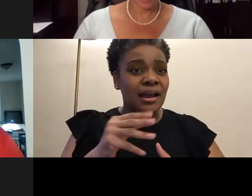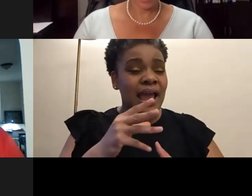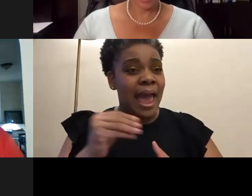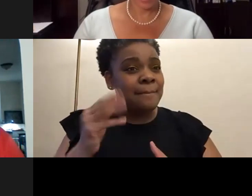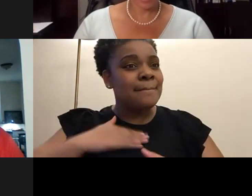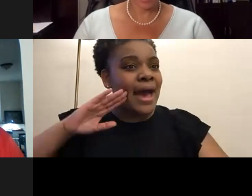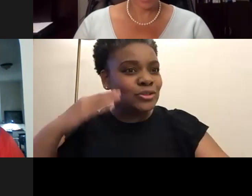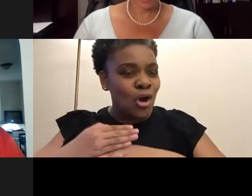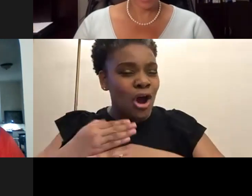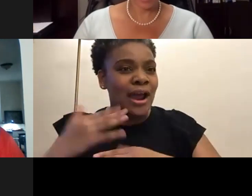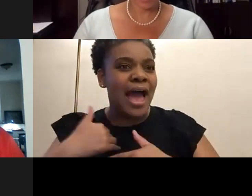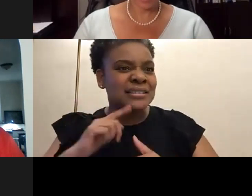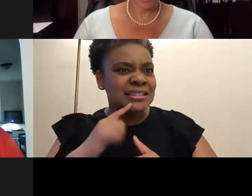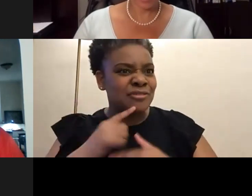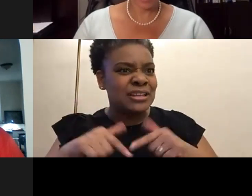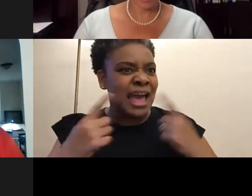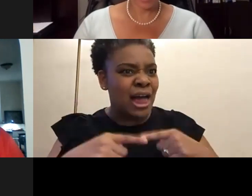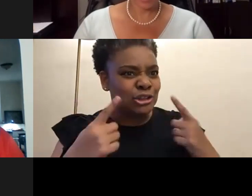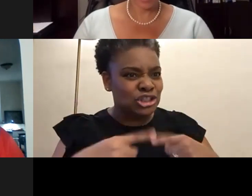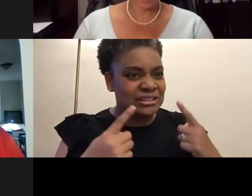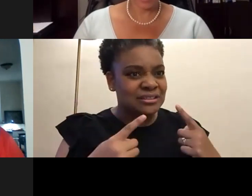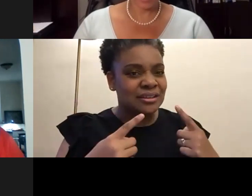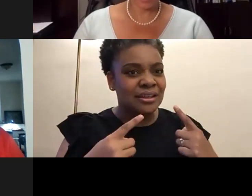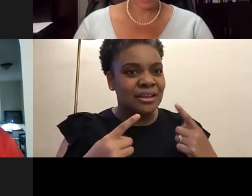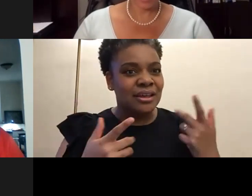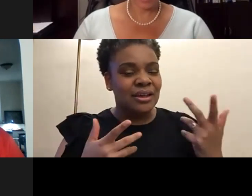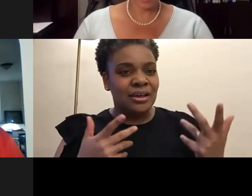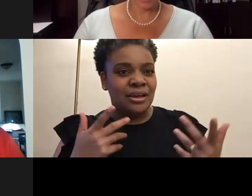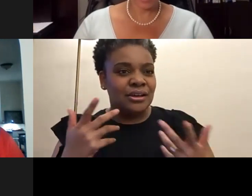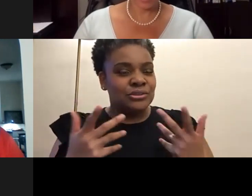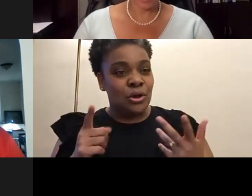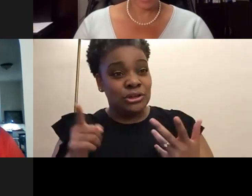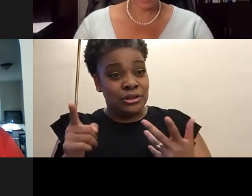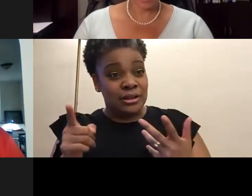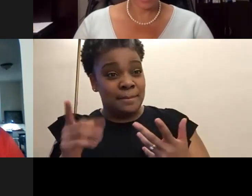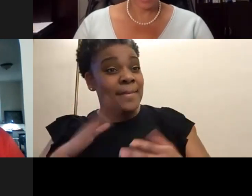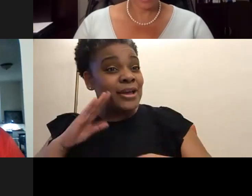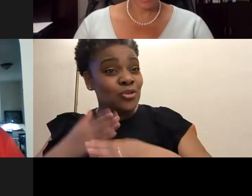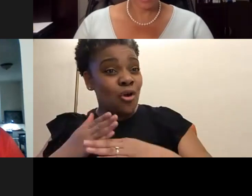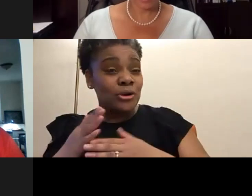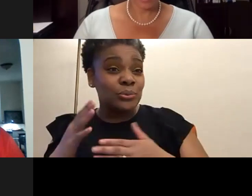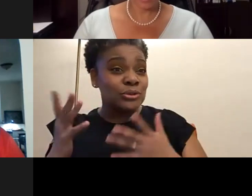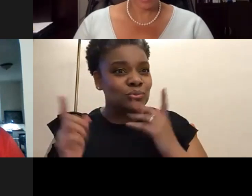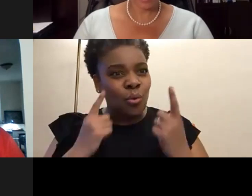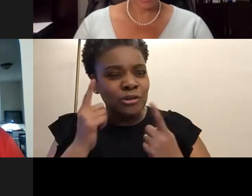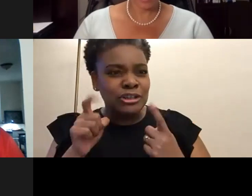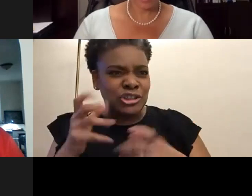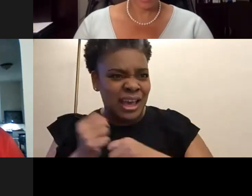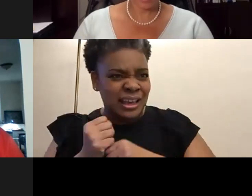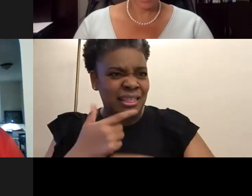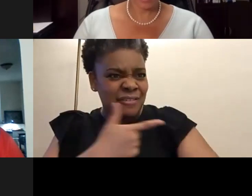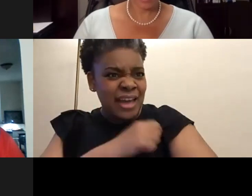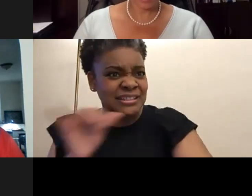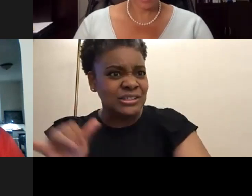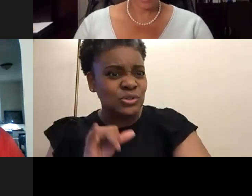allergies. And so I was definitely afraid that whether or not she should take the vaccine. However, clearly evidence has showed and the research has